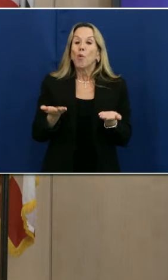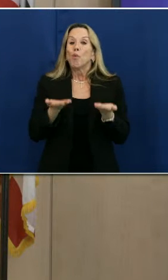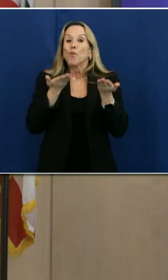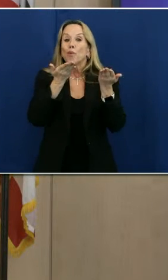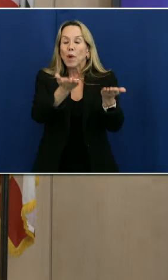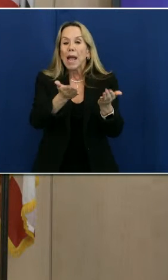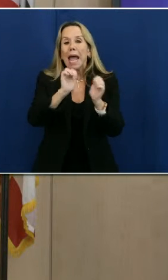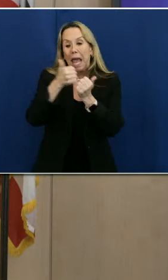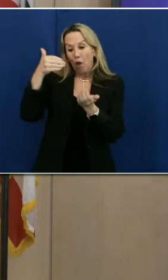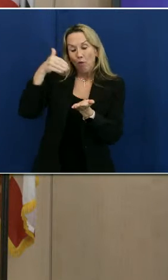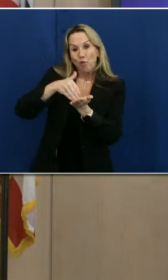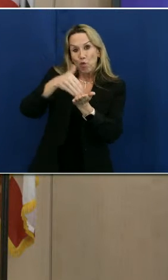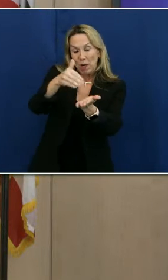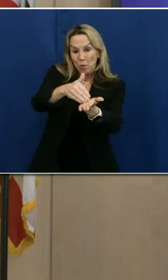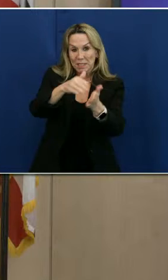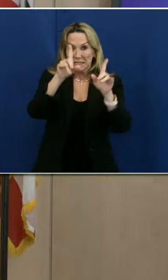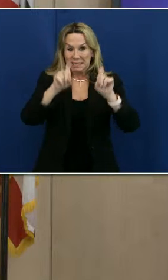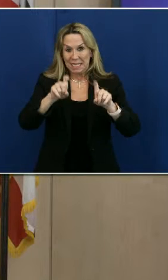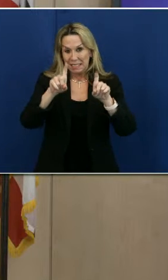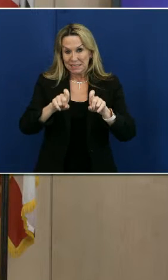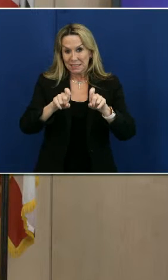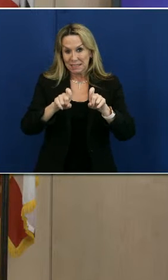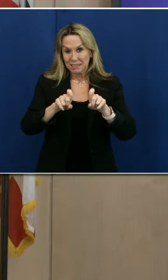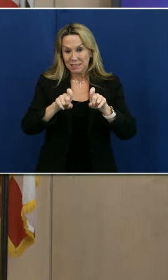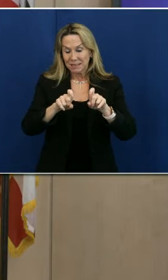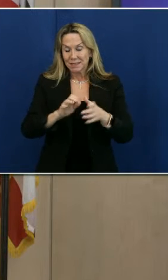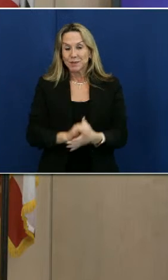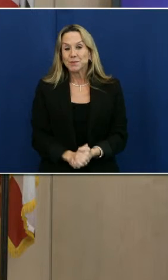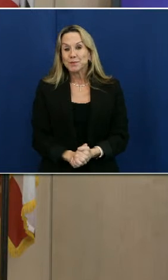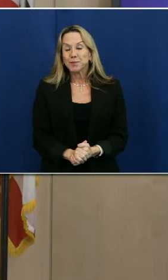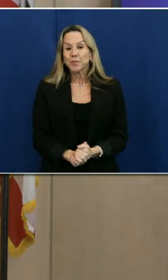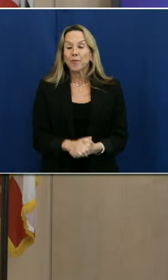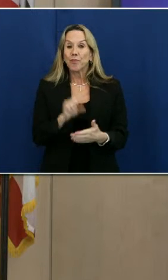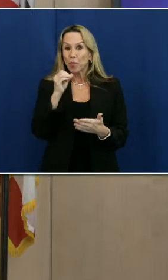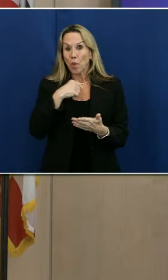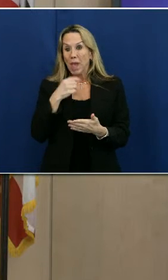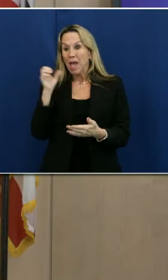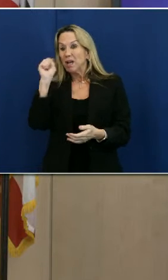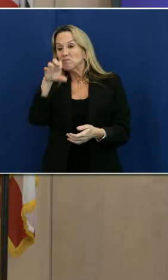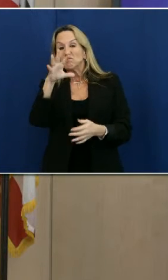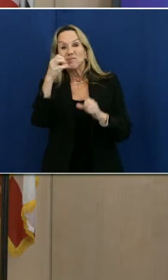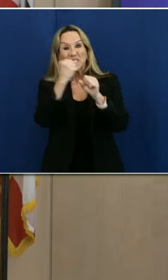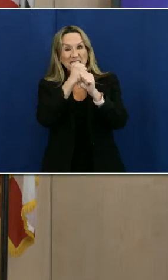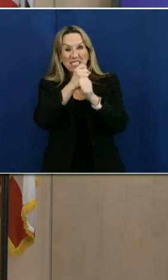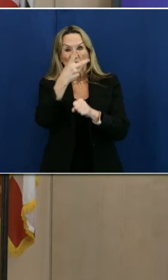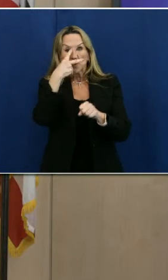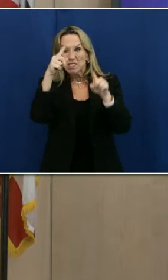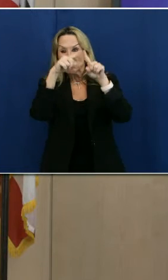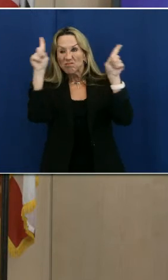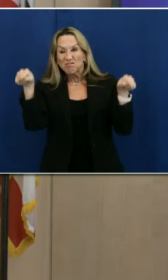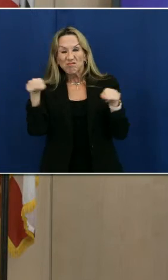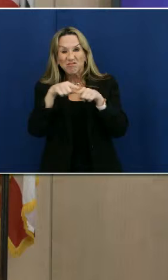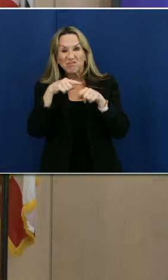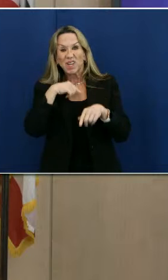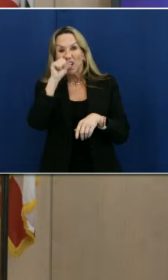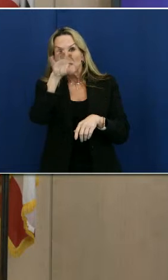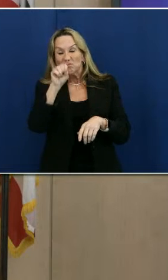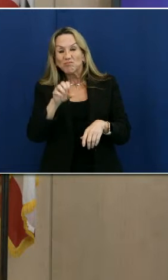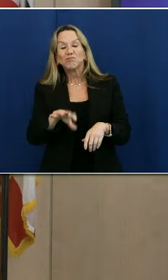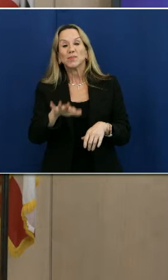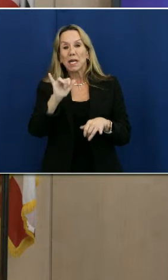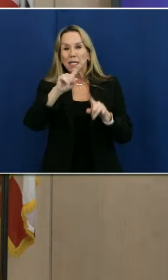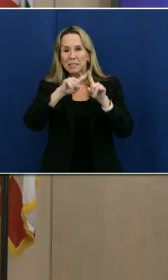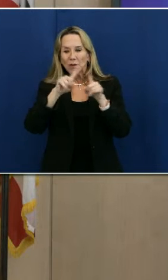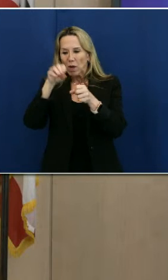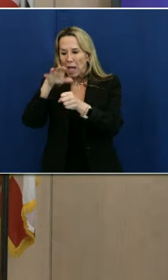how frequent the testing. So the stats that I just gave are percentages of